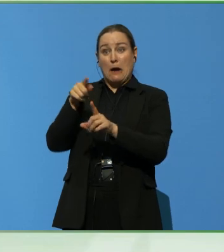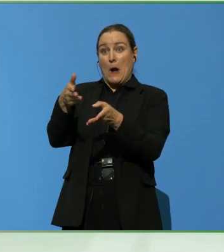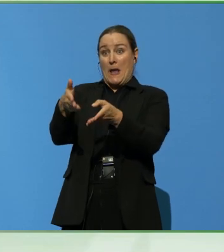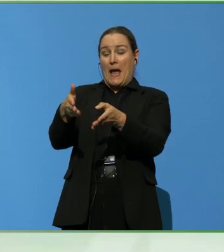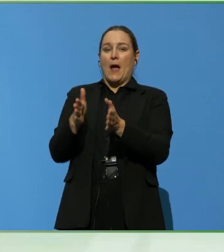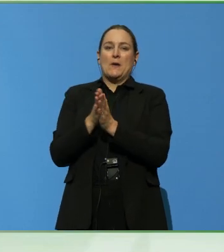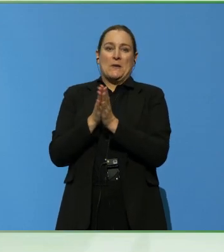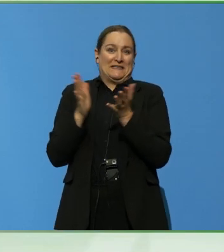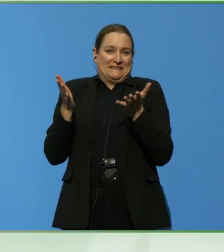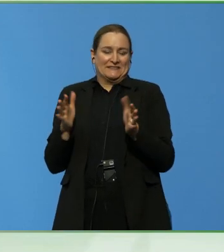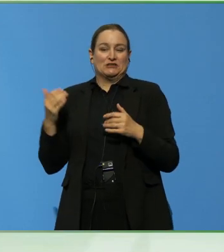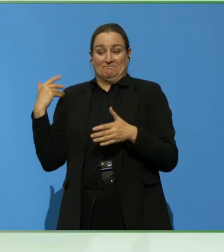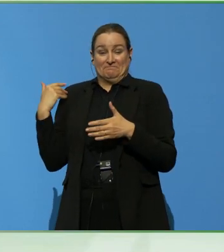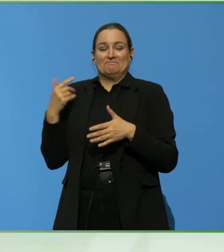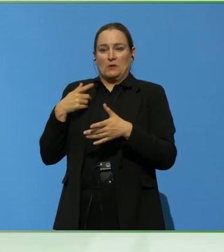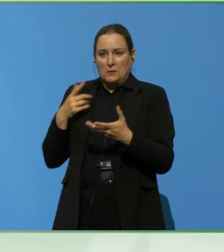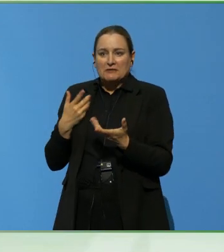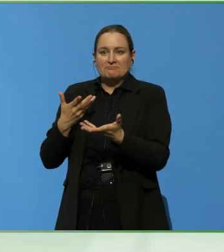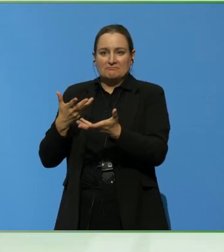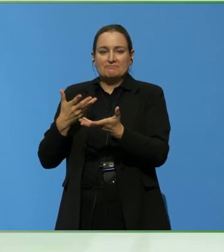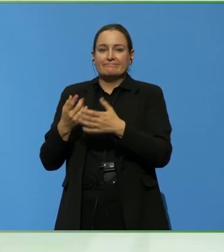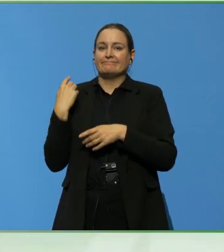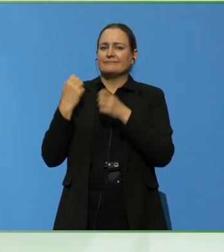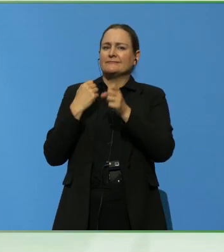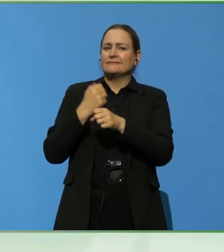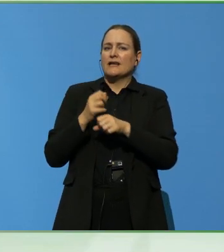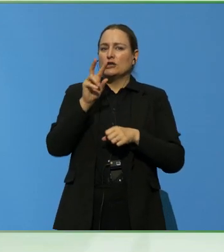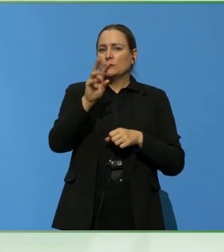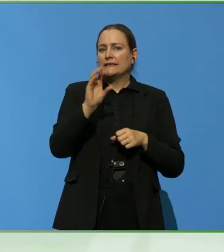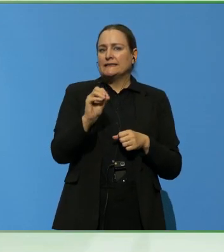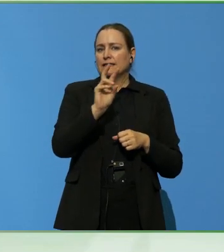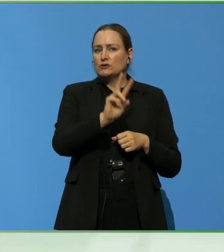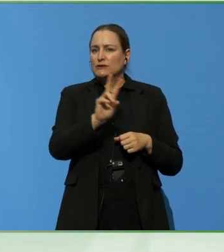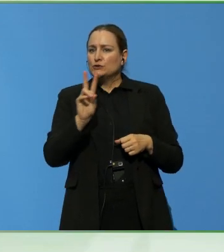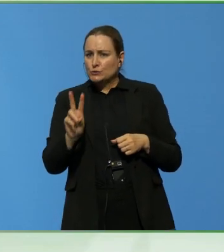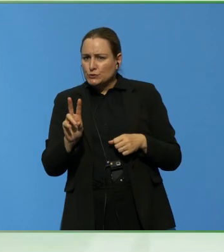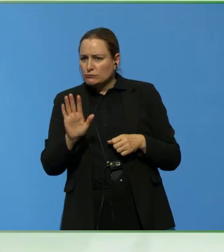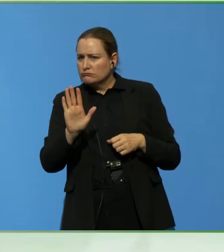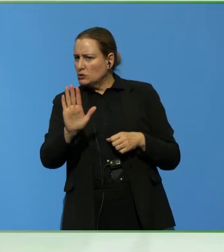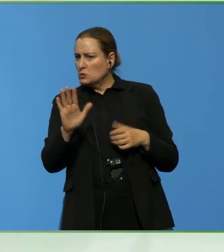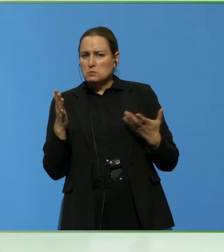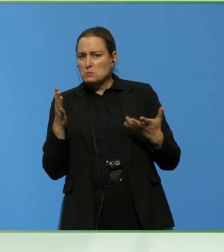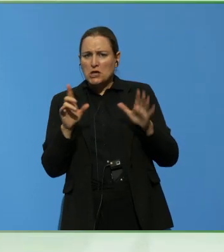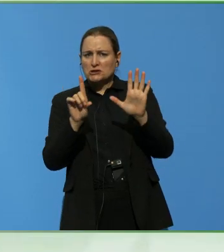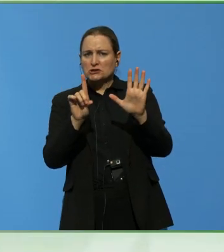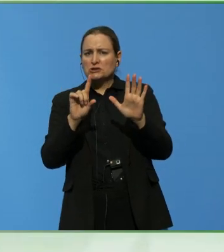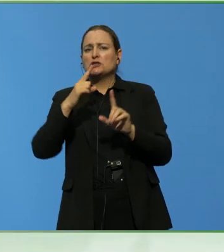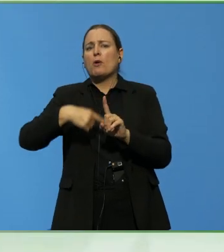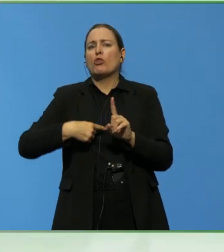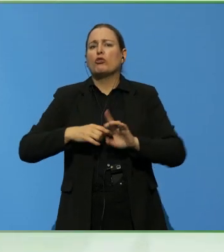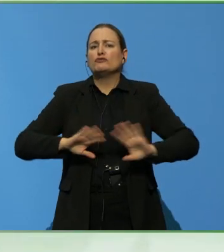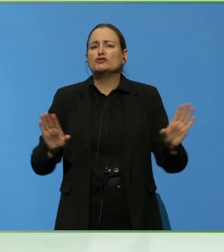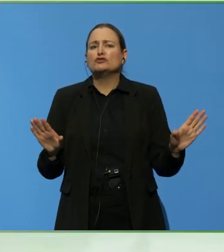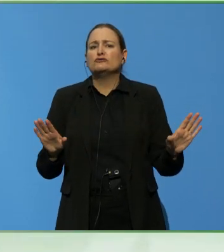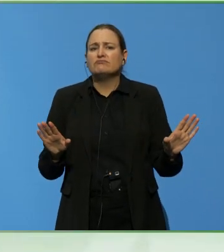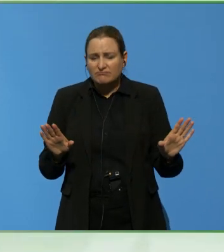localized during COVID, during 2022. It took you 6 months? Yeah. And